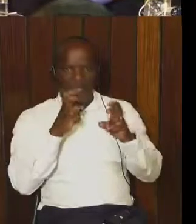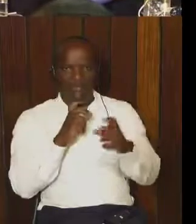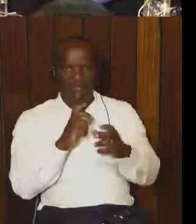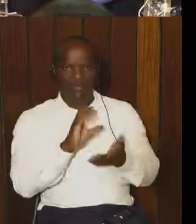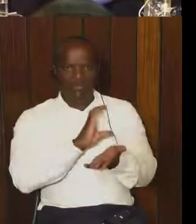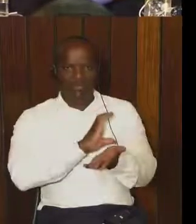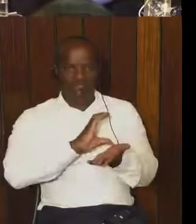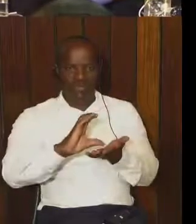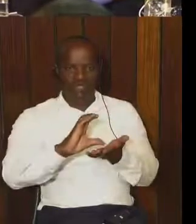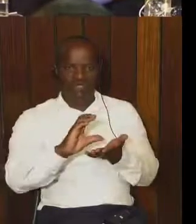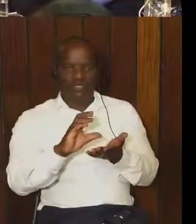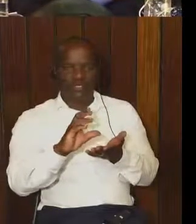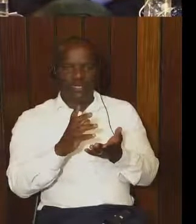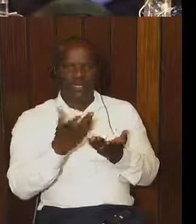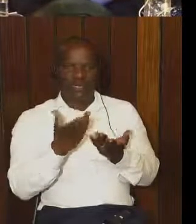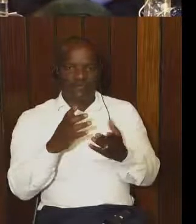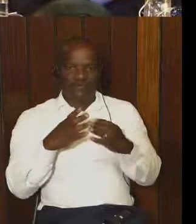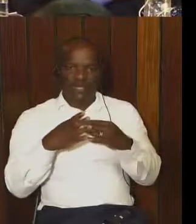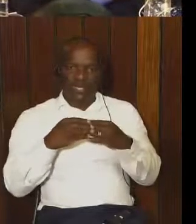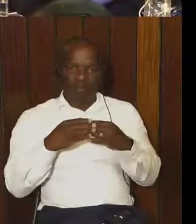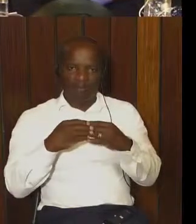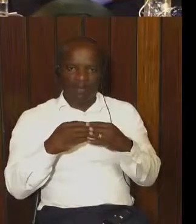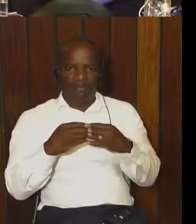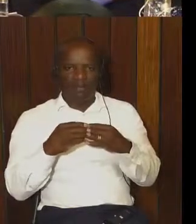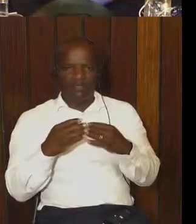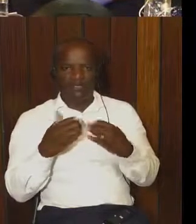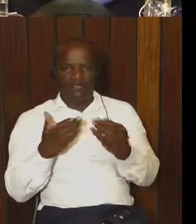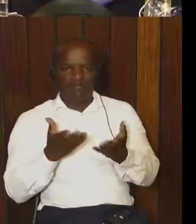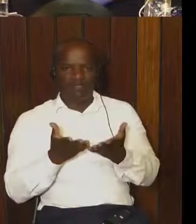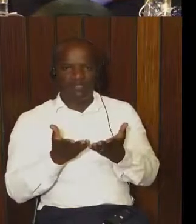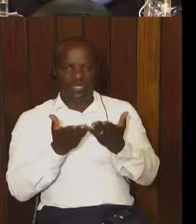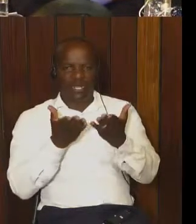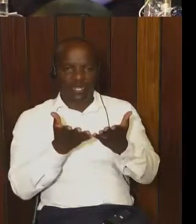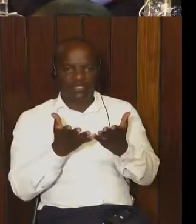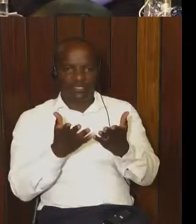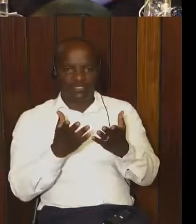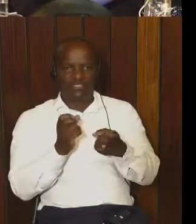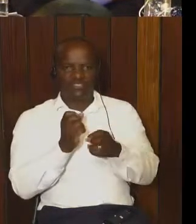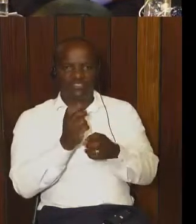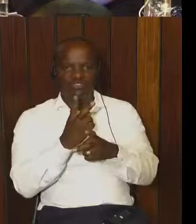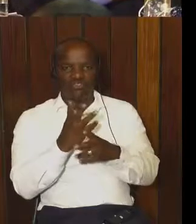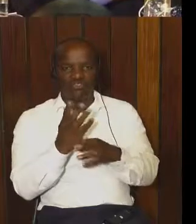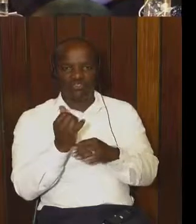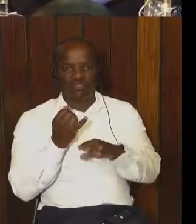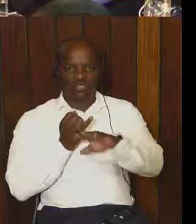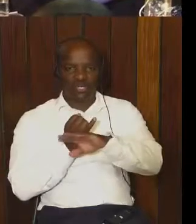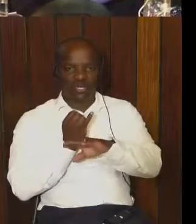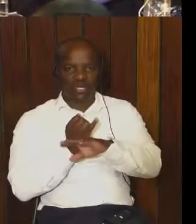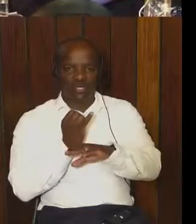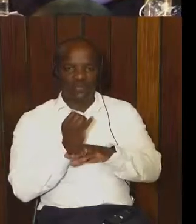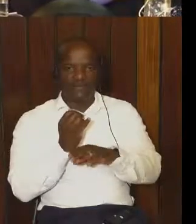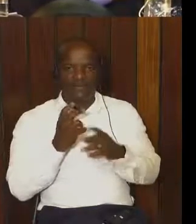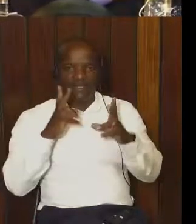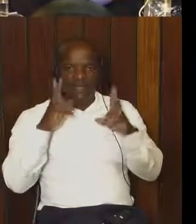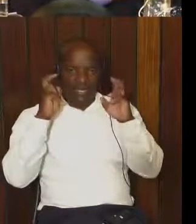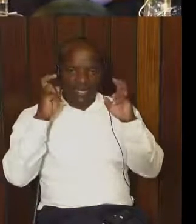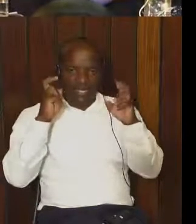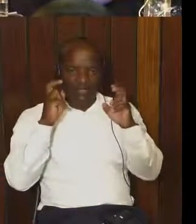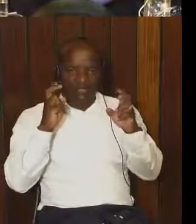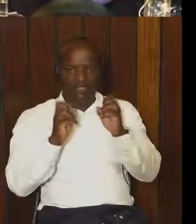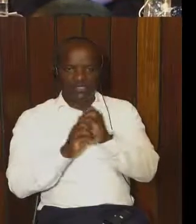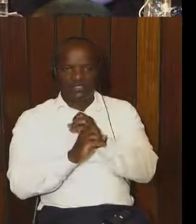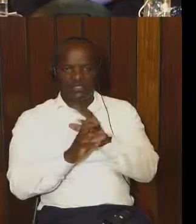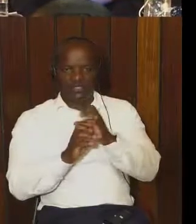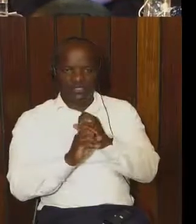that members raised the issues earlier. Yes, Gauteng was the only province that have started with this